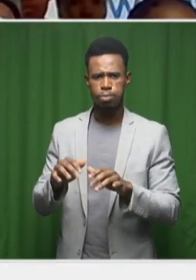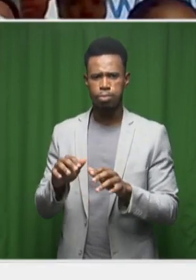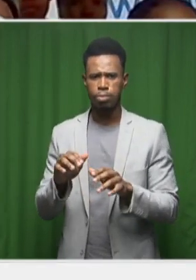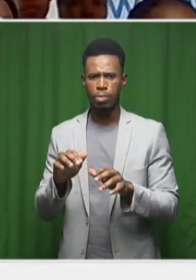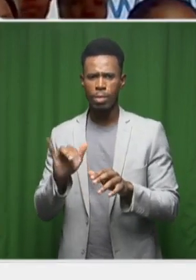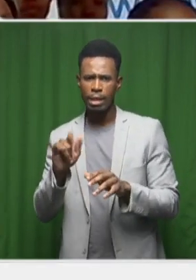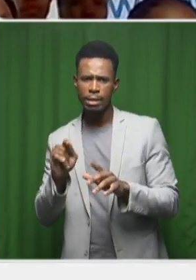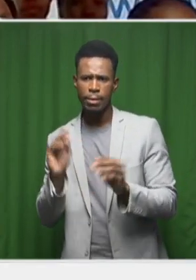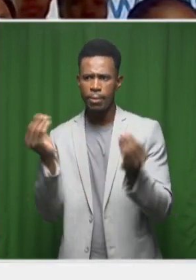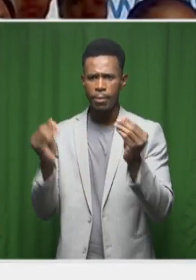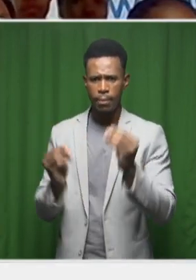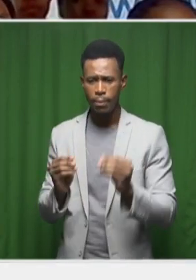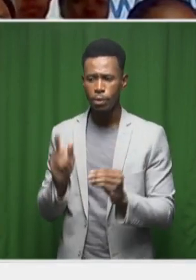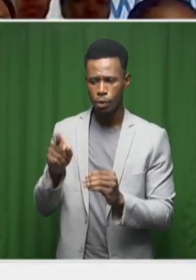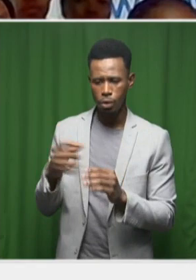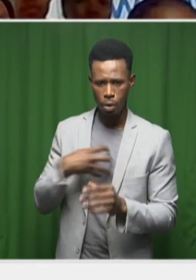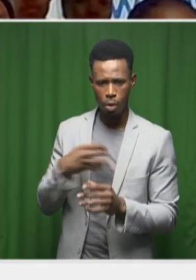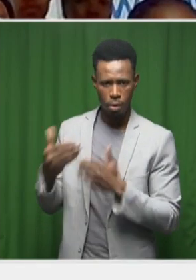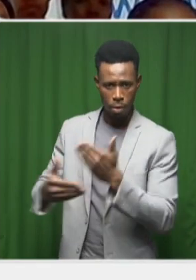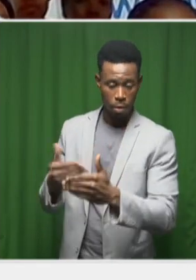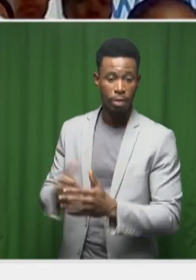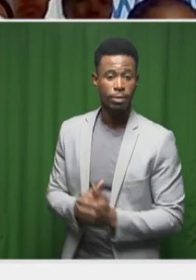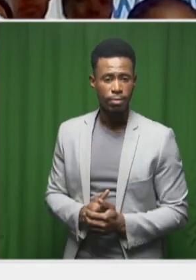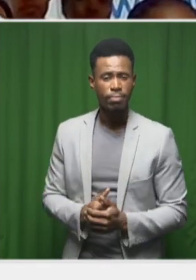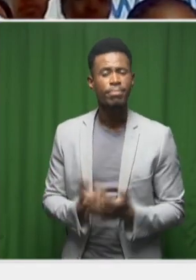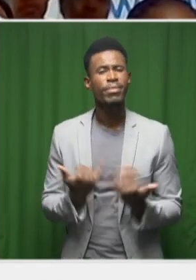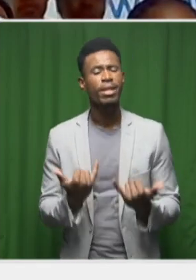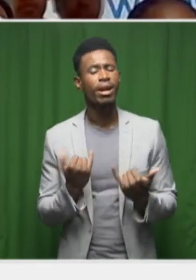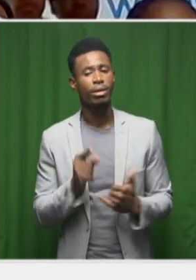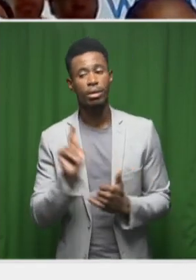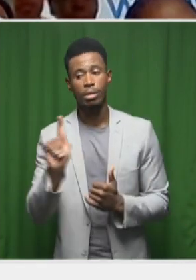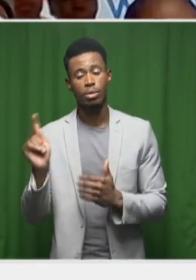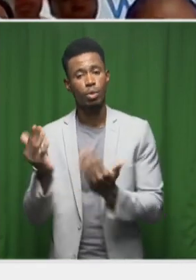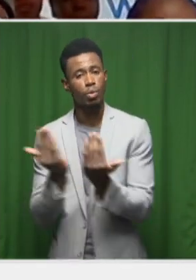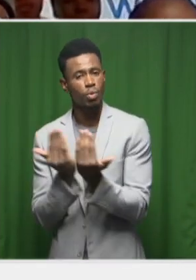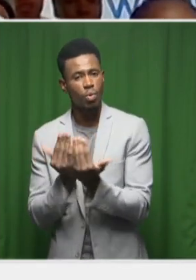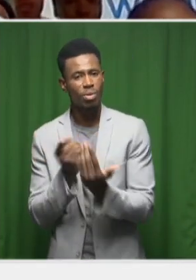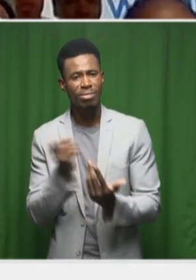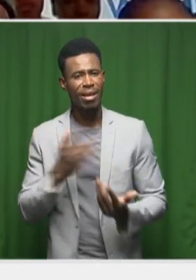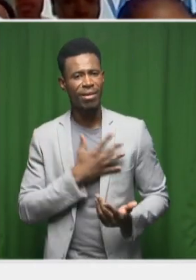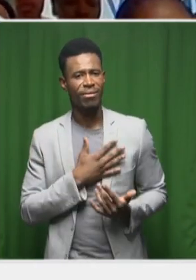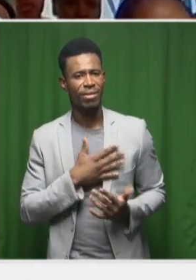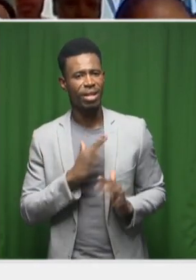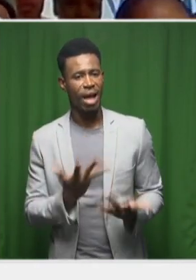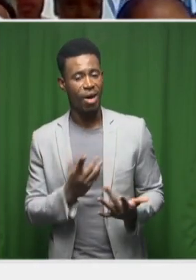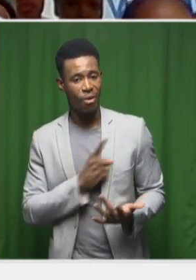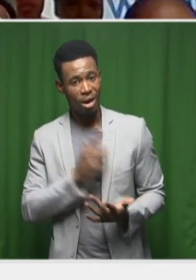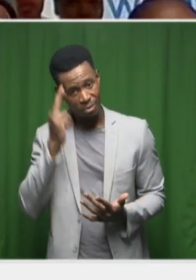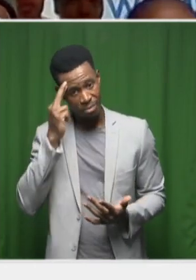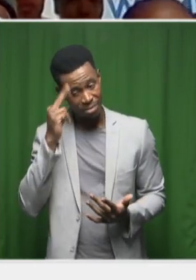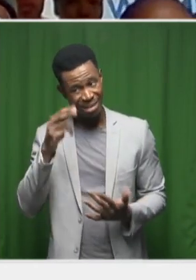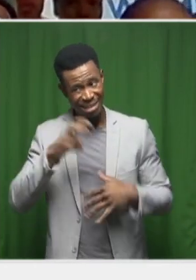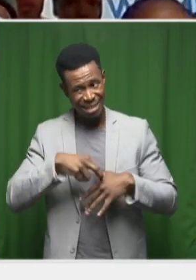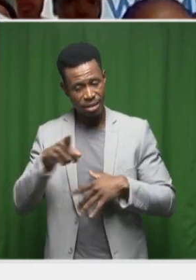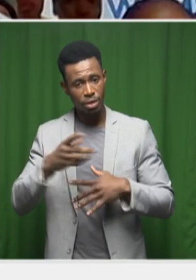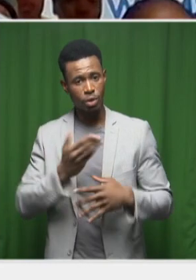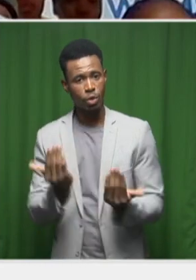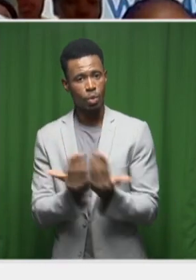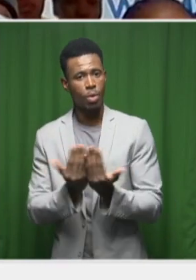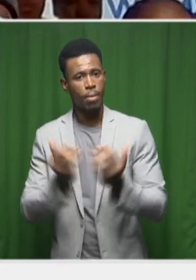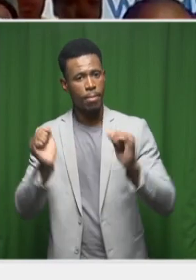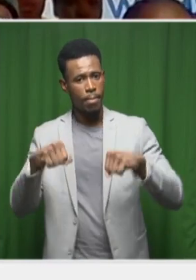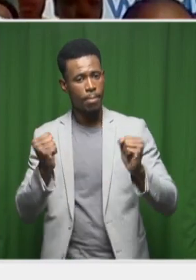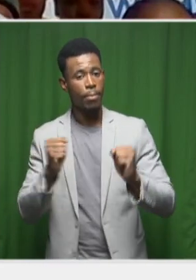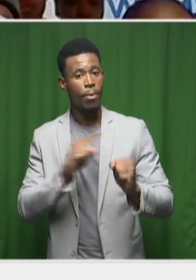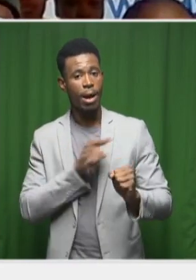from the schools? Because you obviously need their buy-in into this program to make sure that it succeeds.